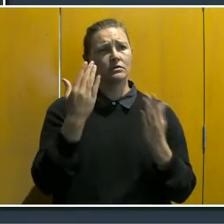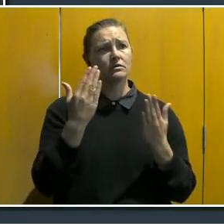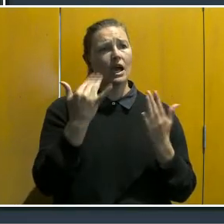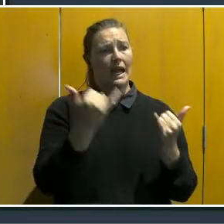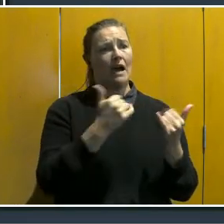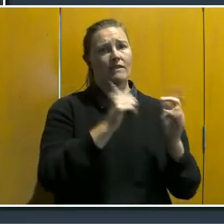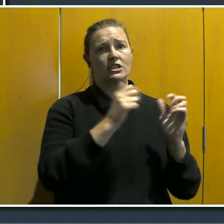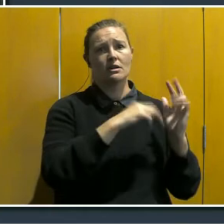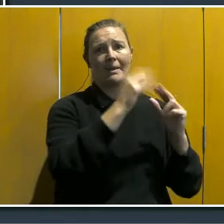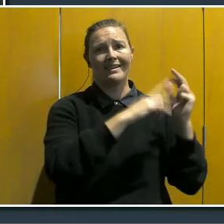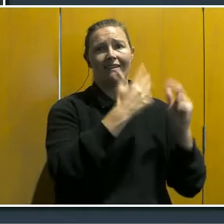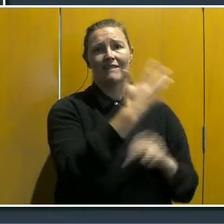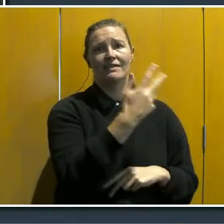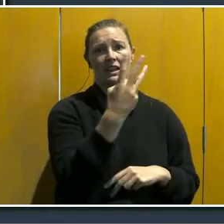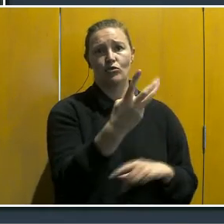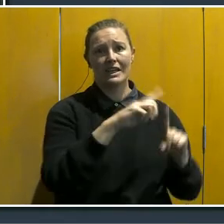sites up there,